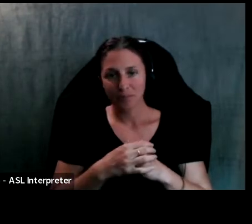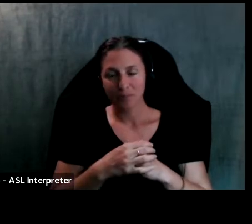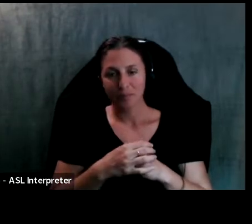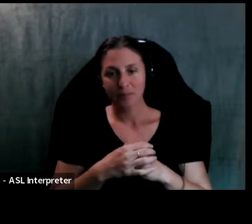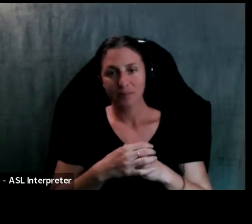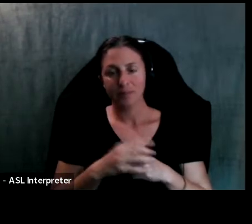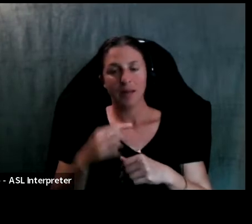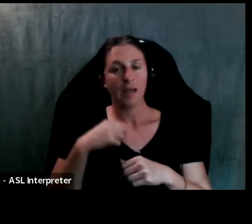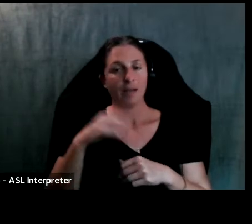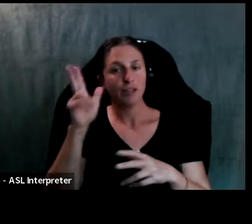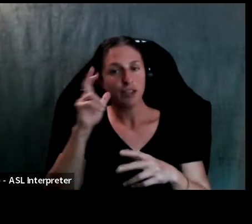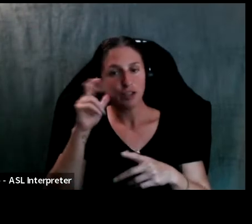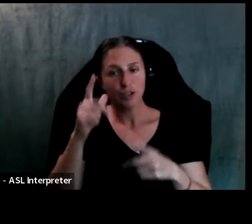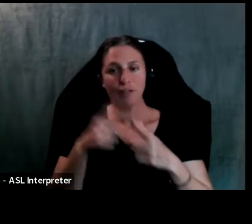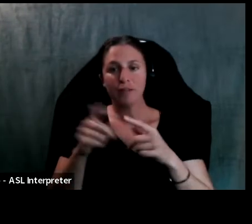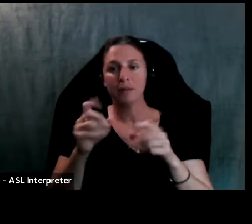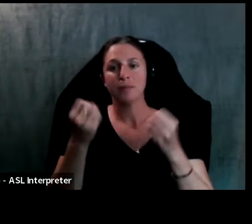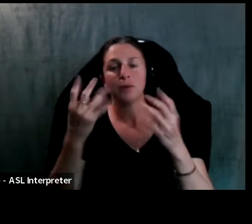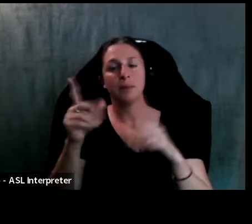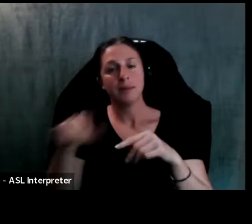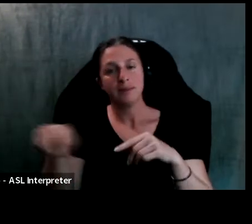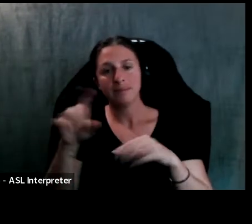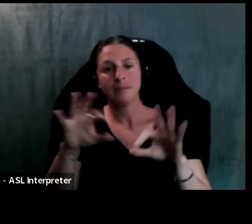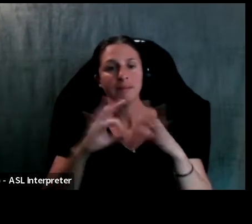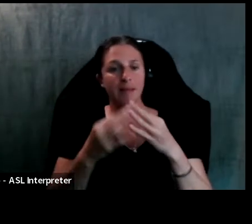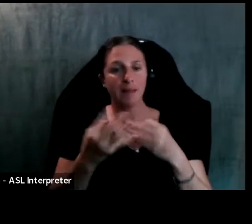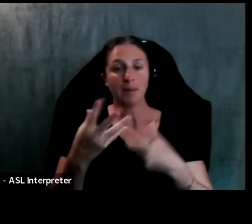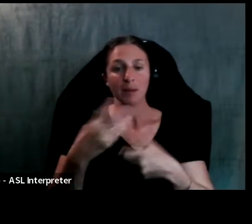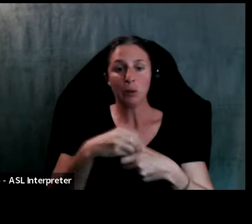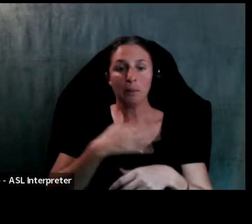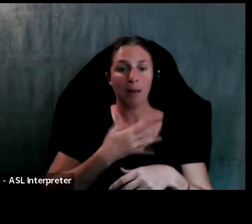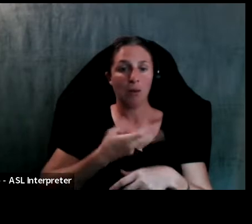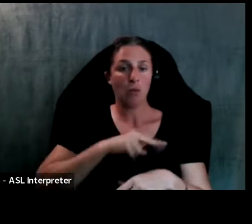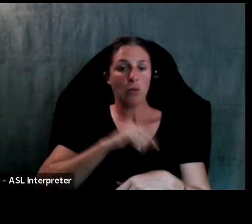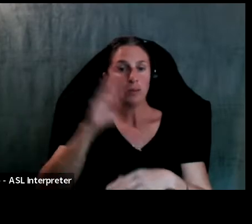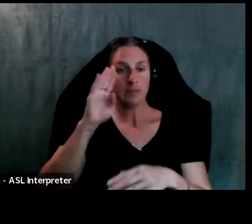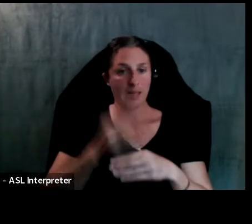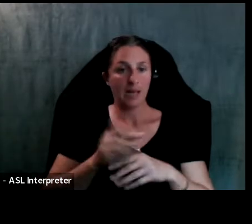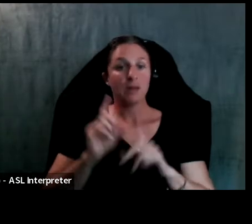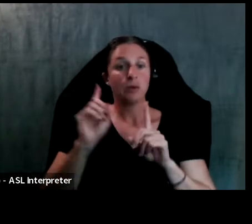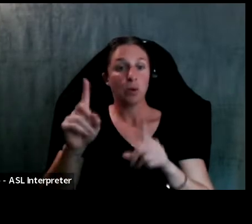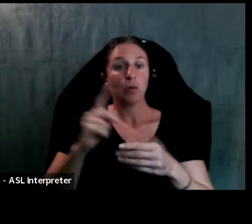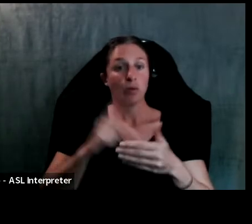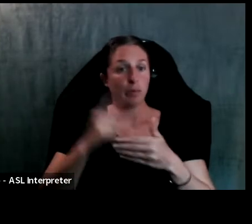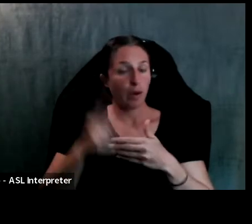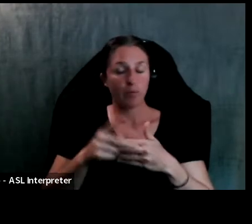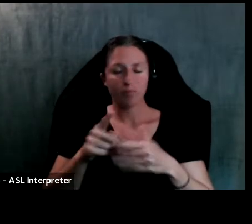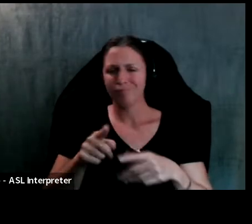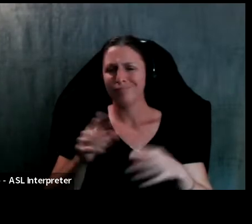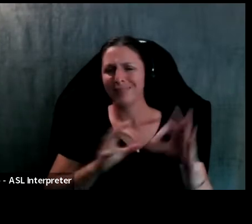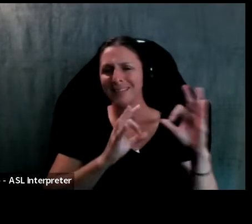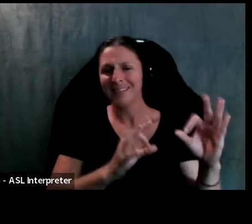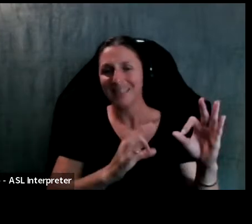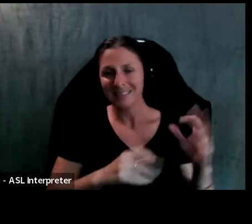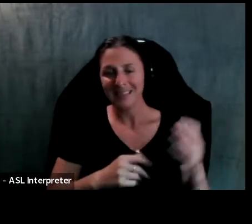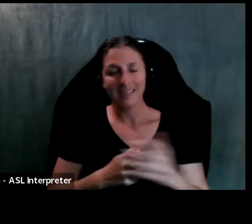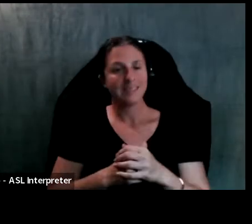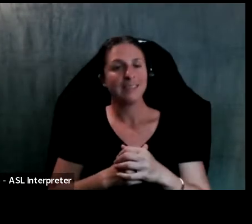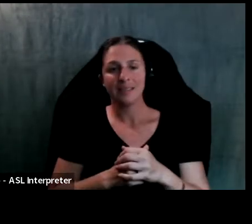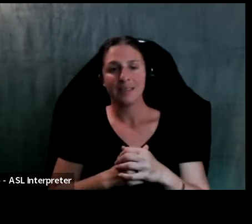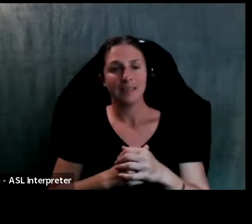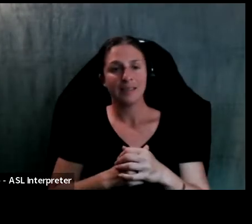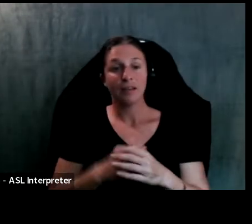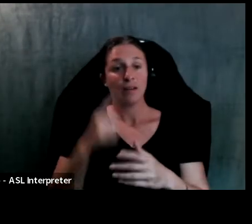I've heard from so many families, including my own son, that have gone through the program, and it's excellent. For